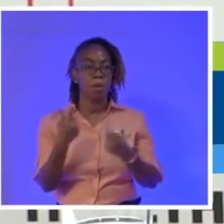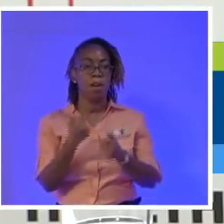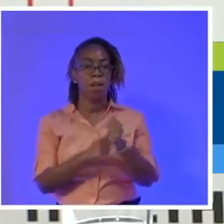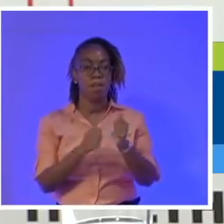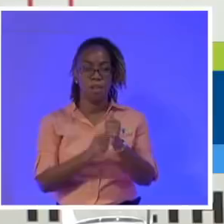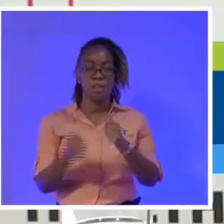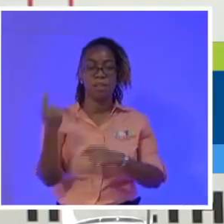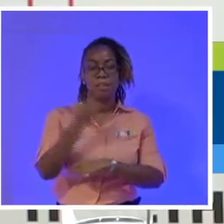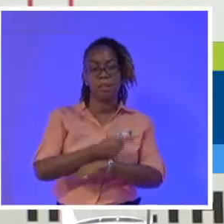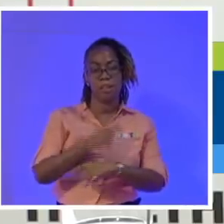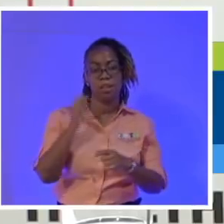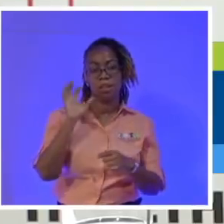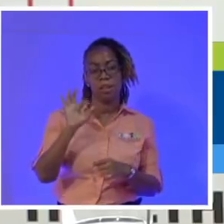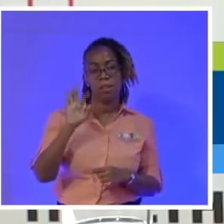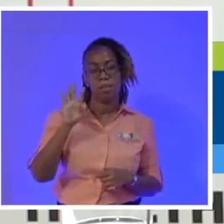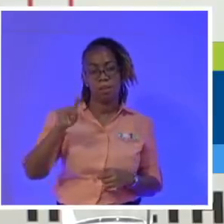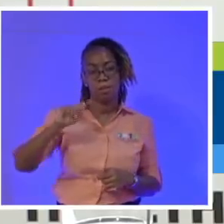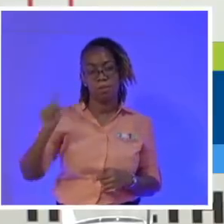now